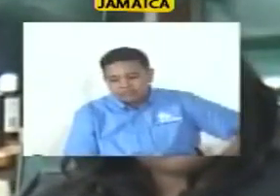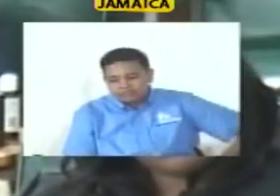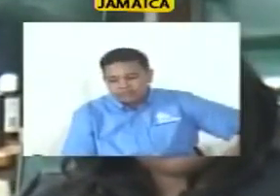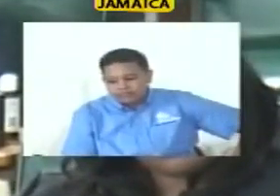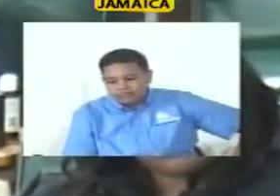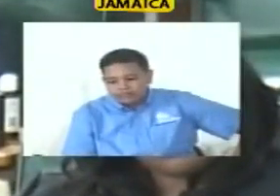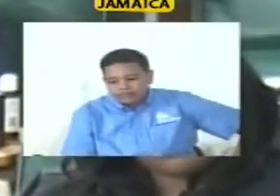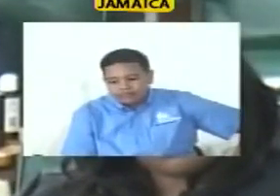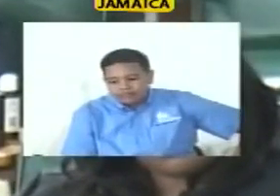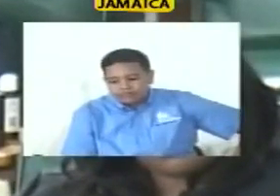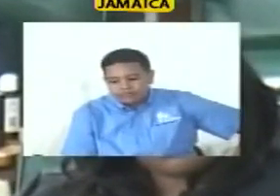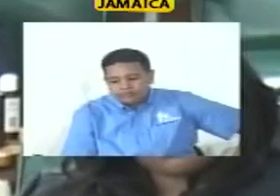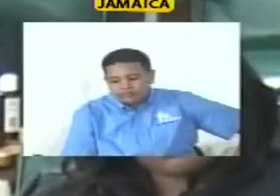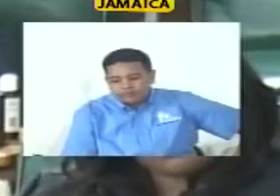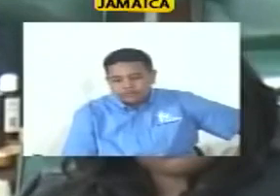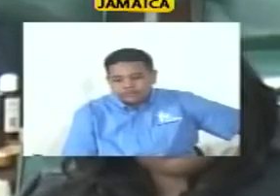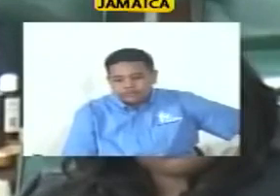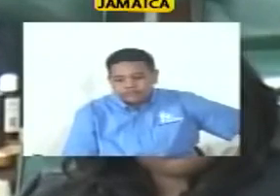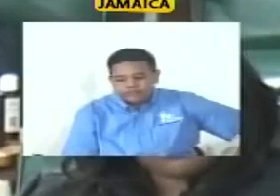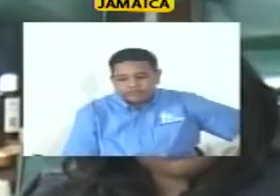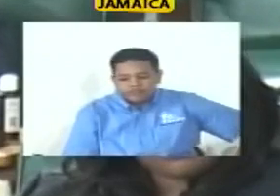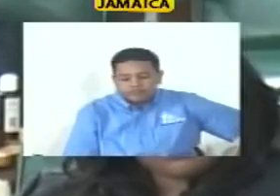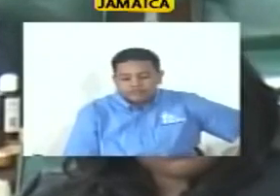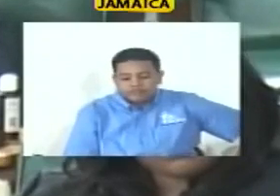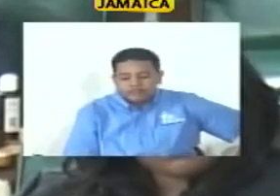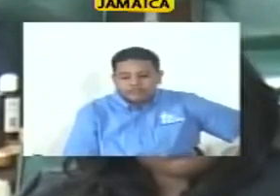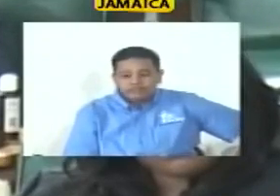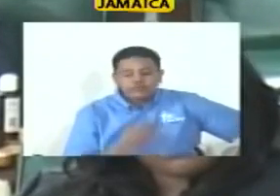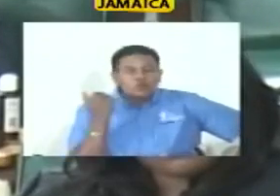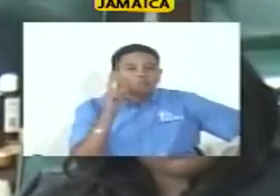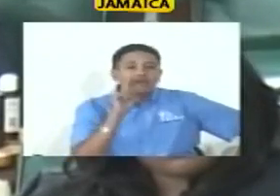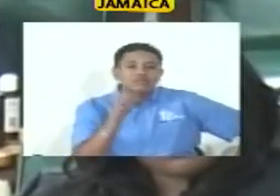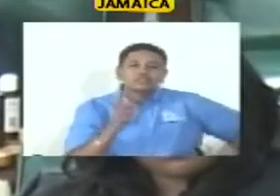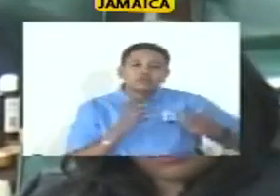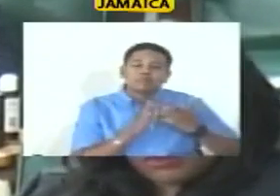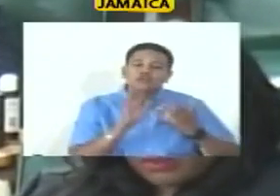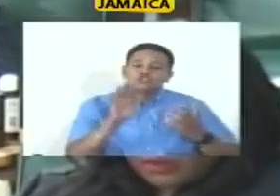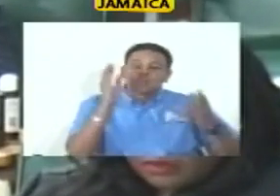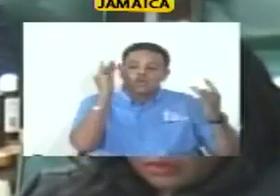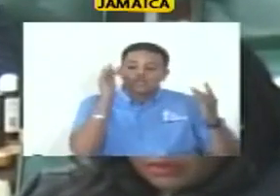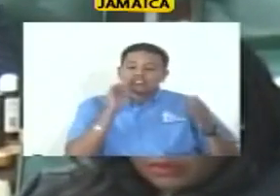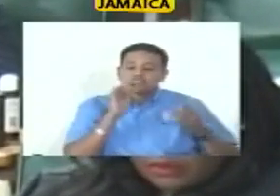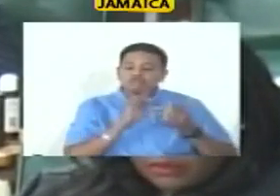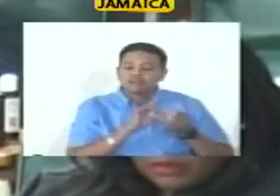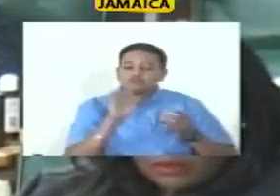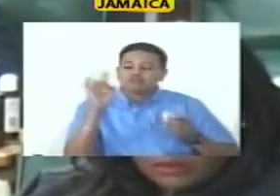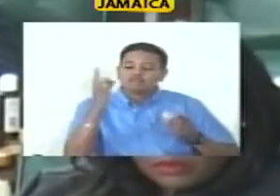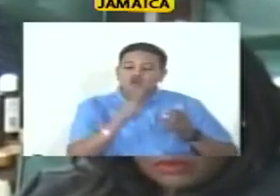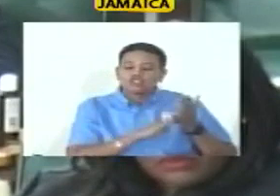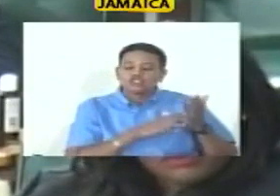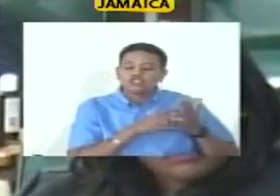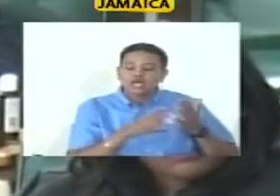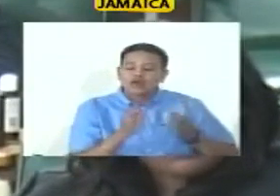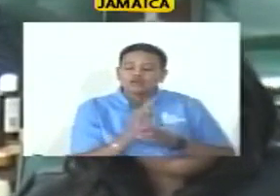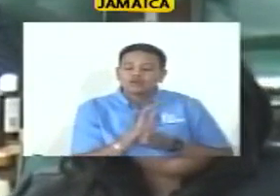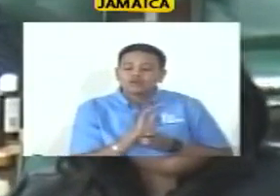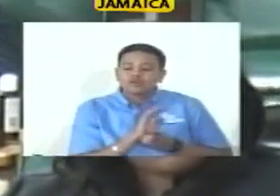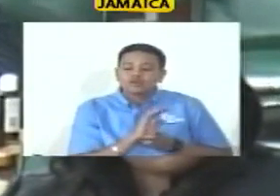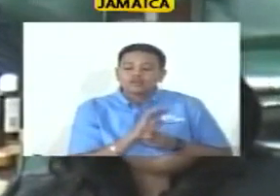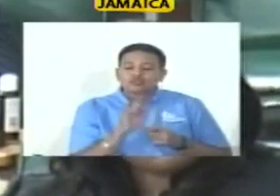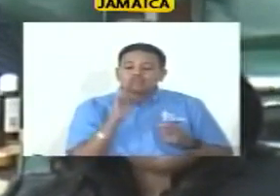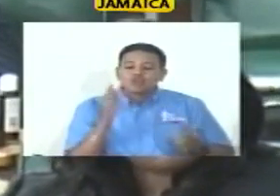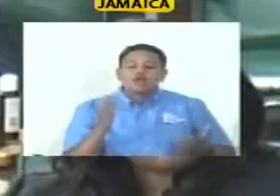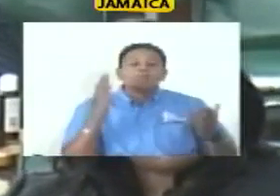hope that that meets with your concern. In respect of the first schedule, the